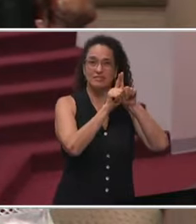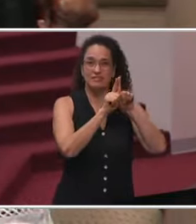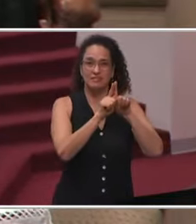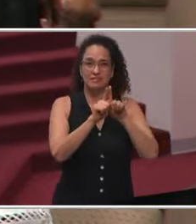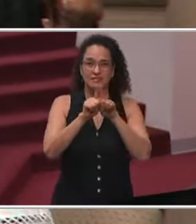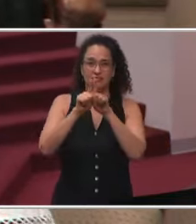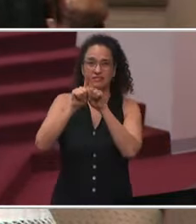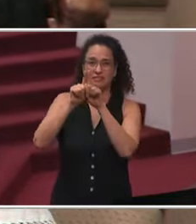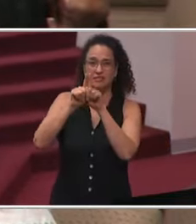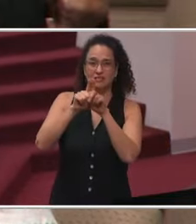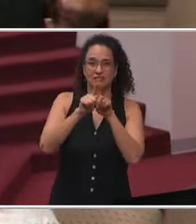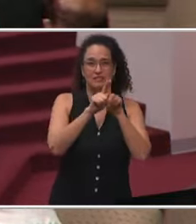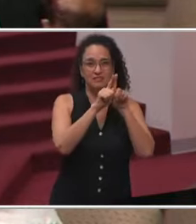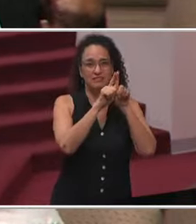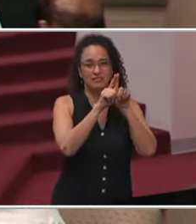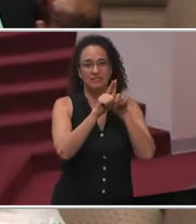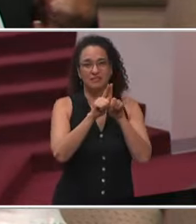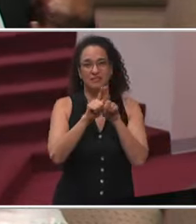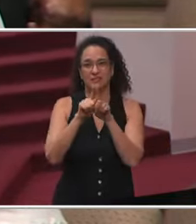close to